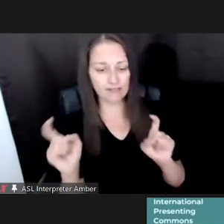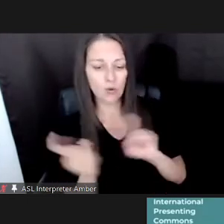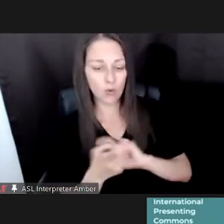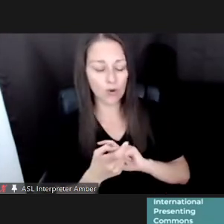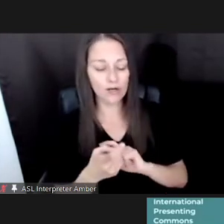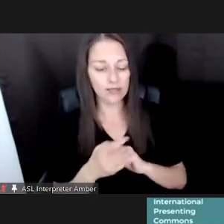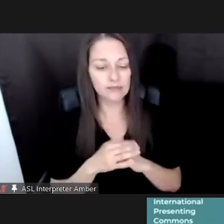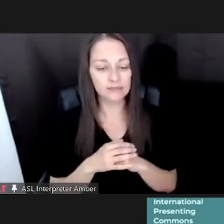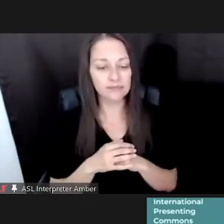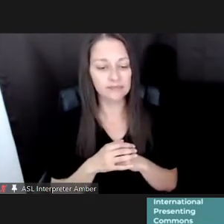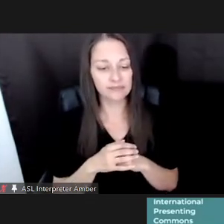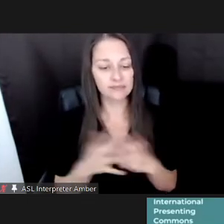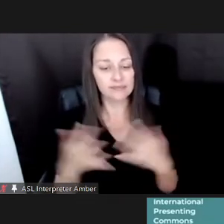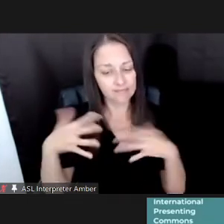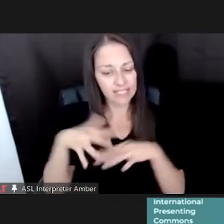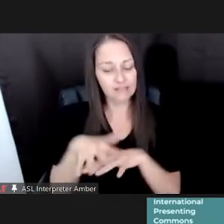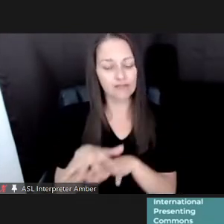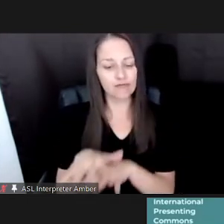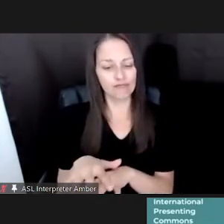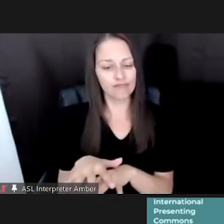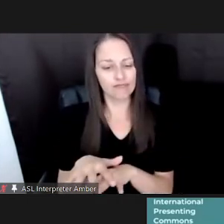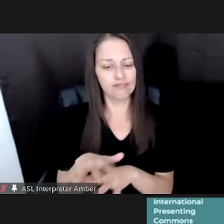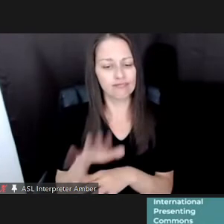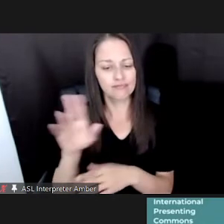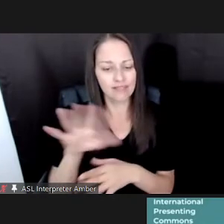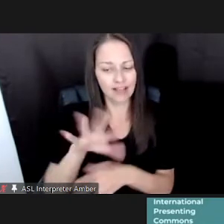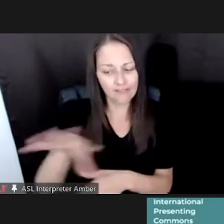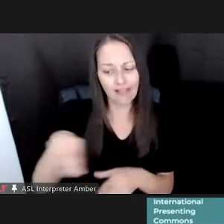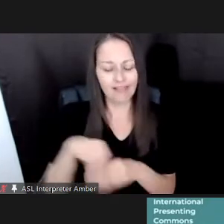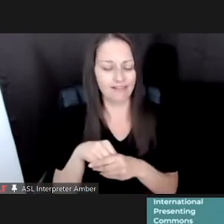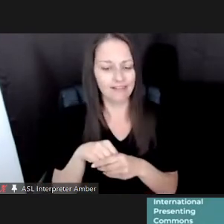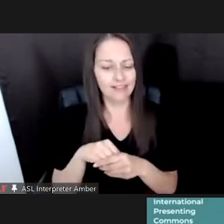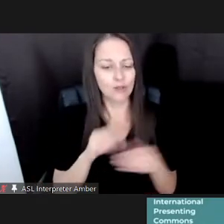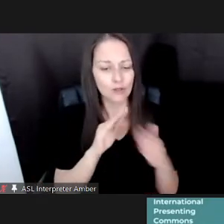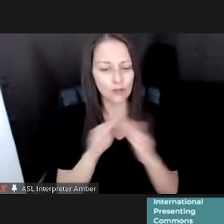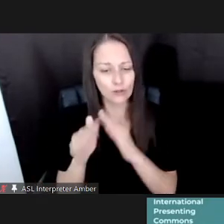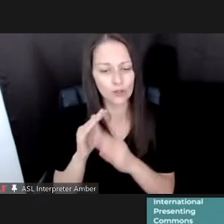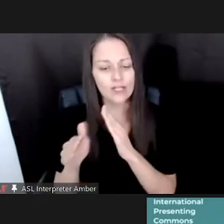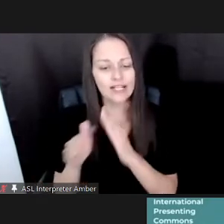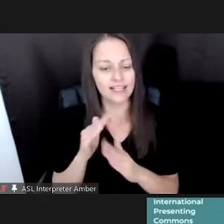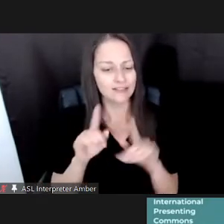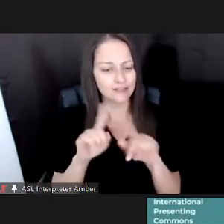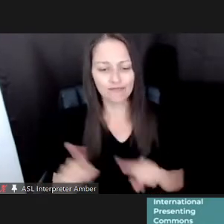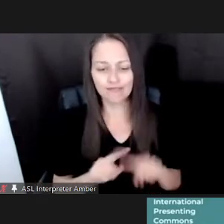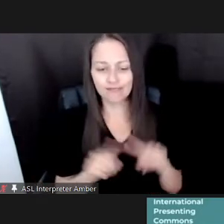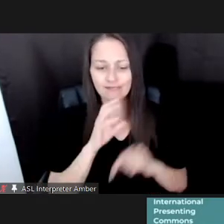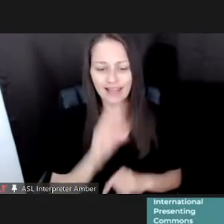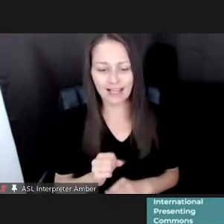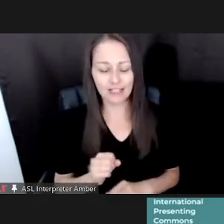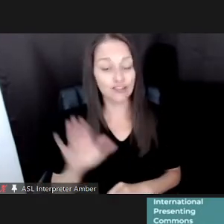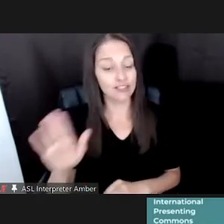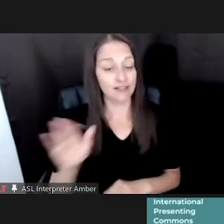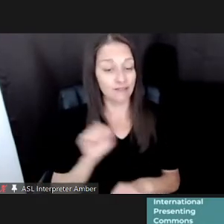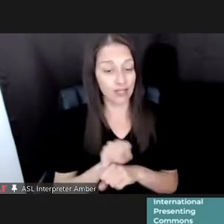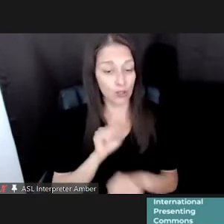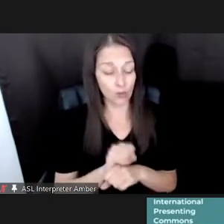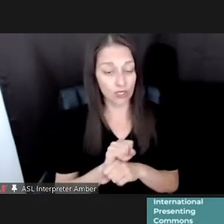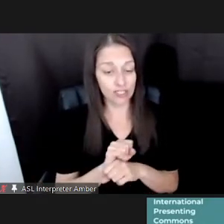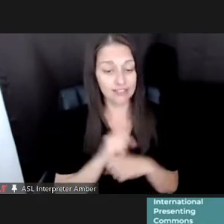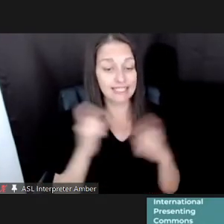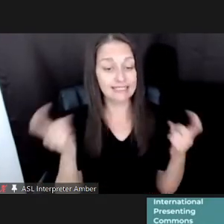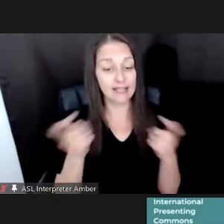integrating the community and of all ages, intergenerational, into their work in ceremonial and participatory